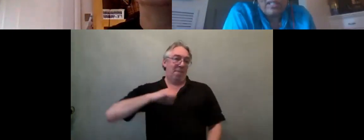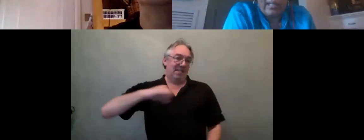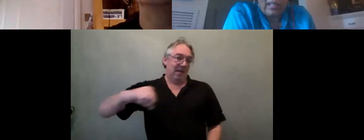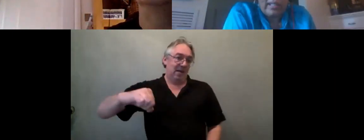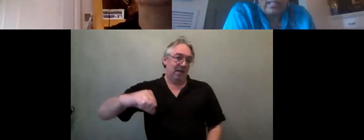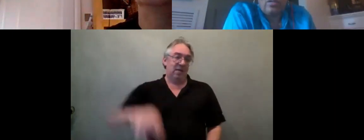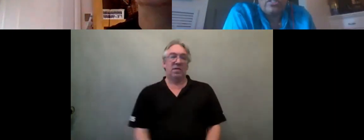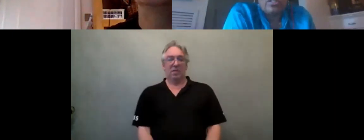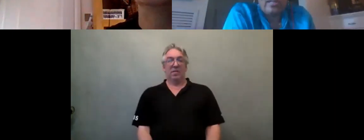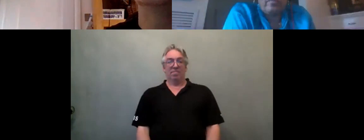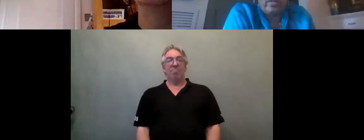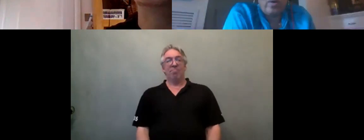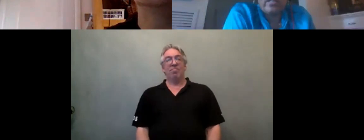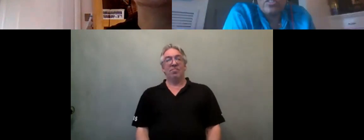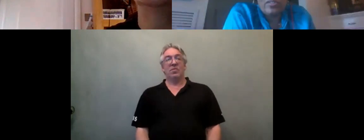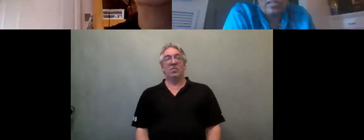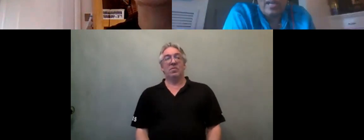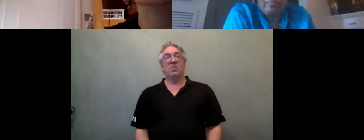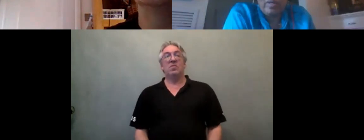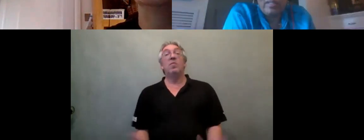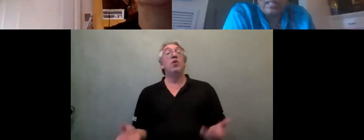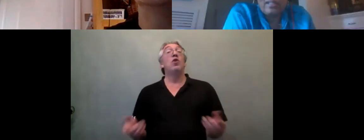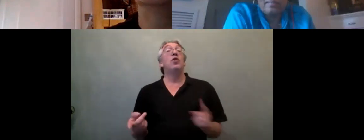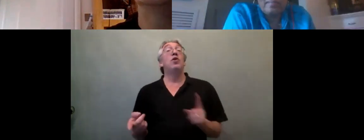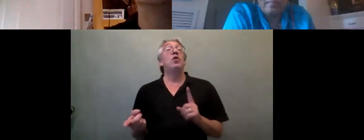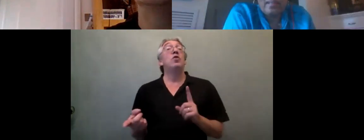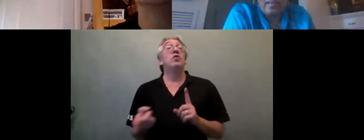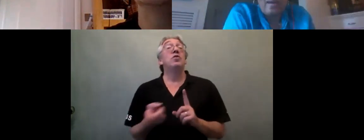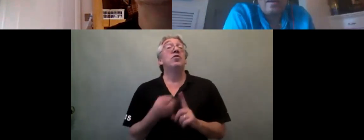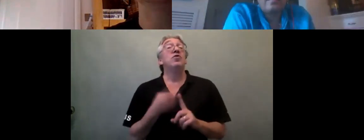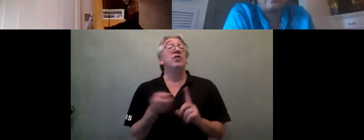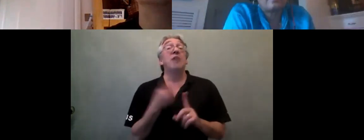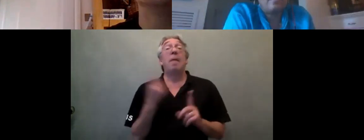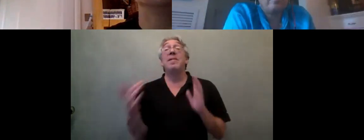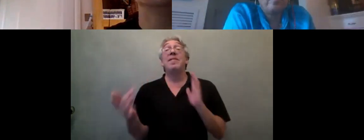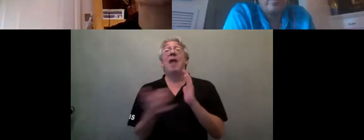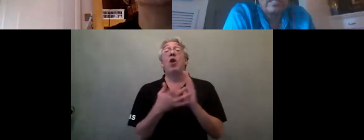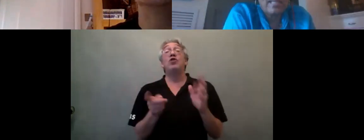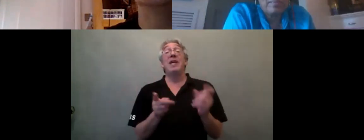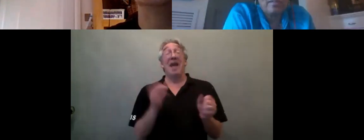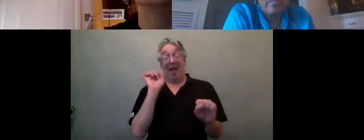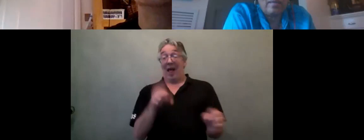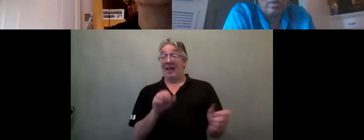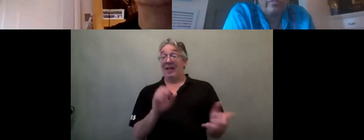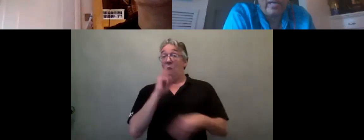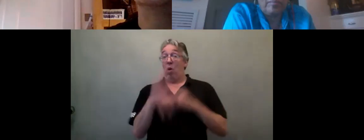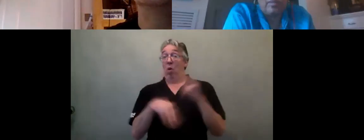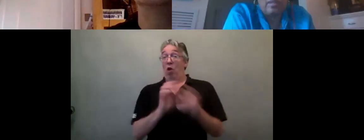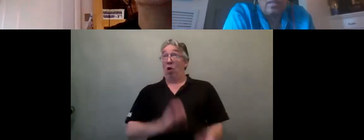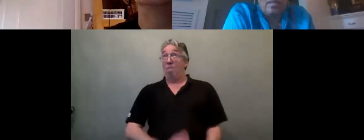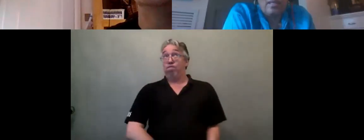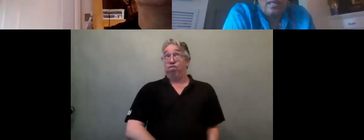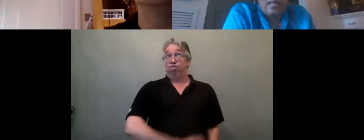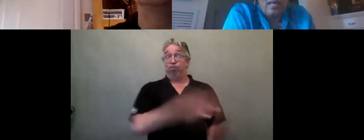disruptive technologies that require just-in-time policies that are both adaptive and